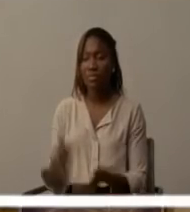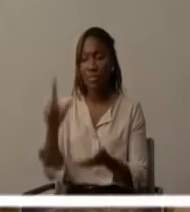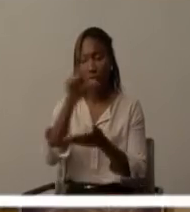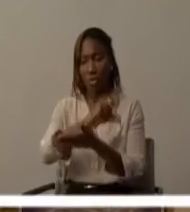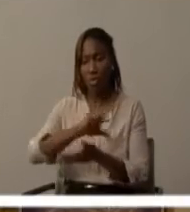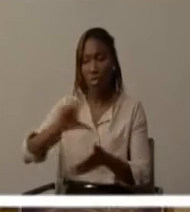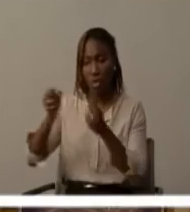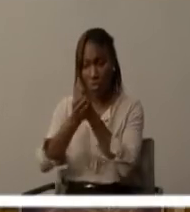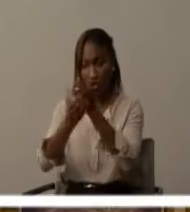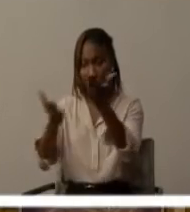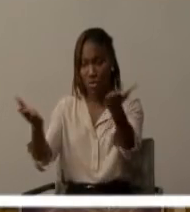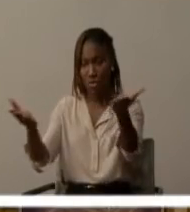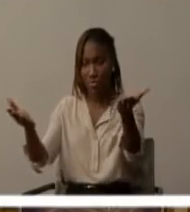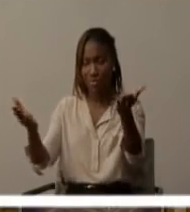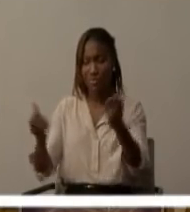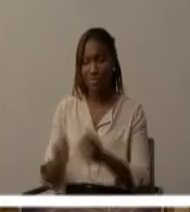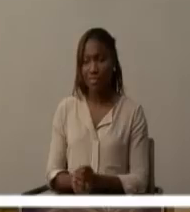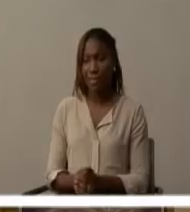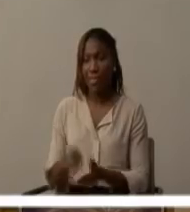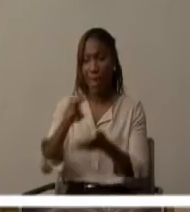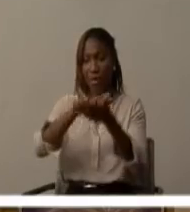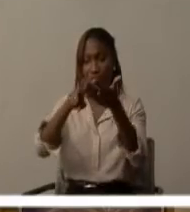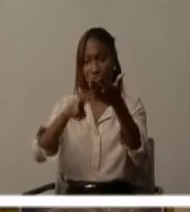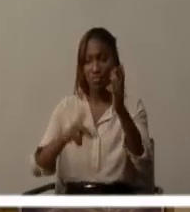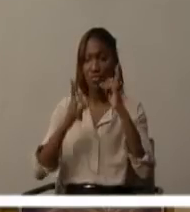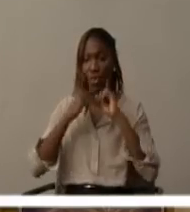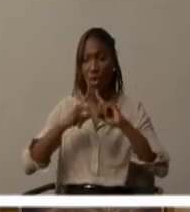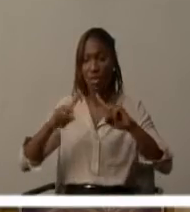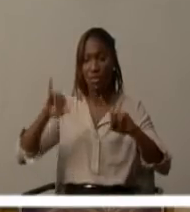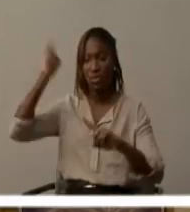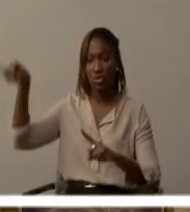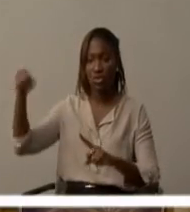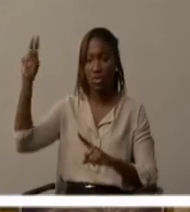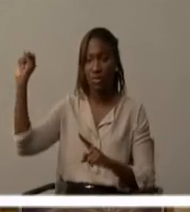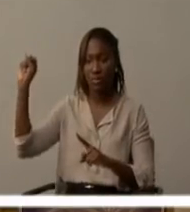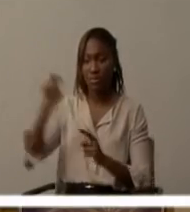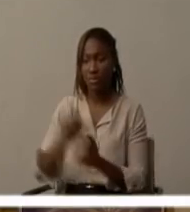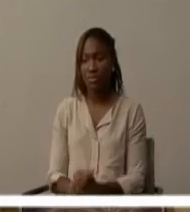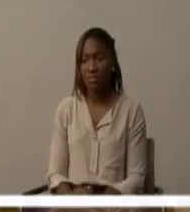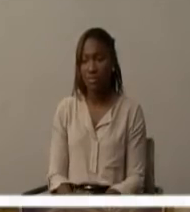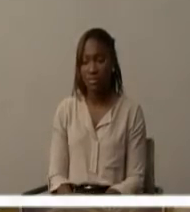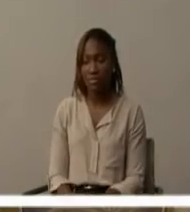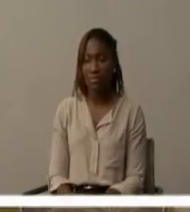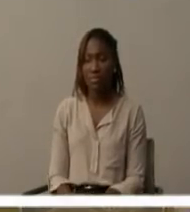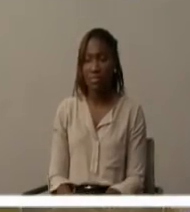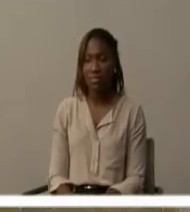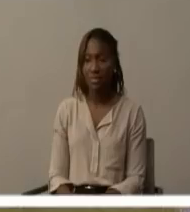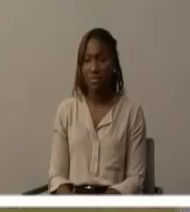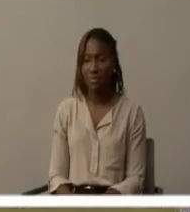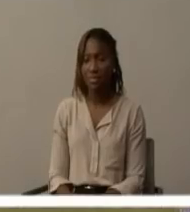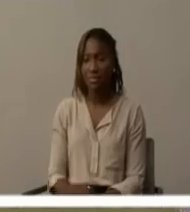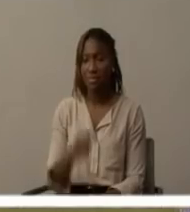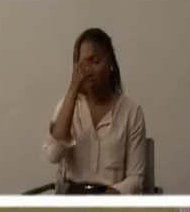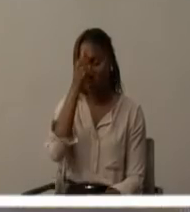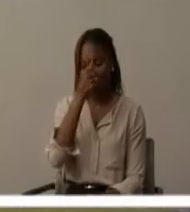be with you. And with your spirit. A reading from the Holy Gospel according to John. Glory to